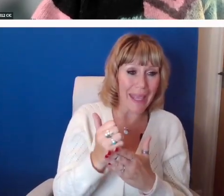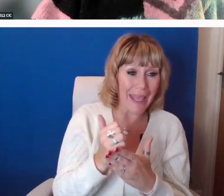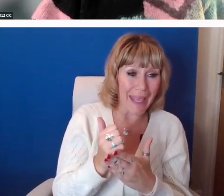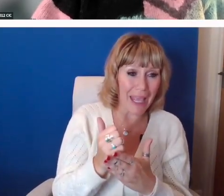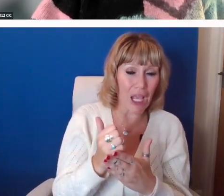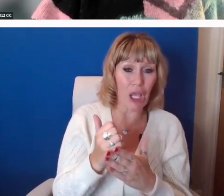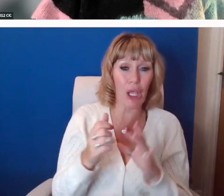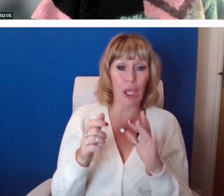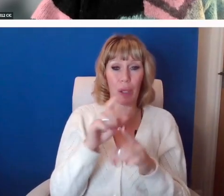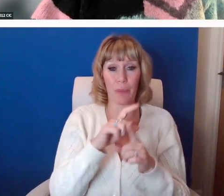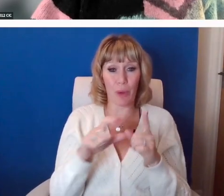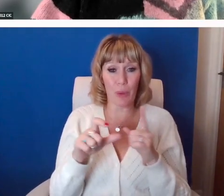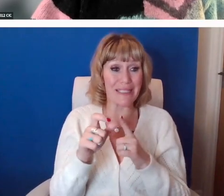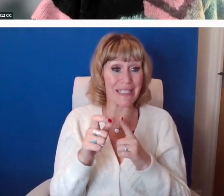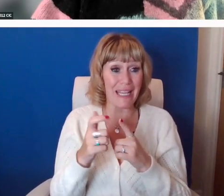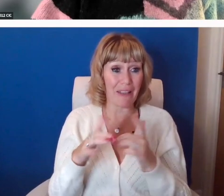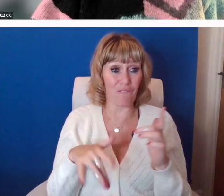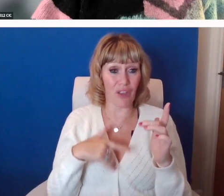here.